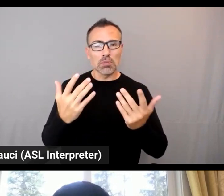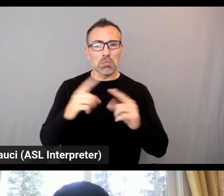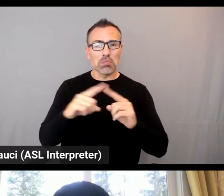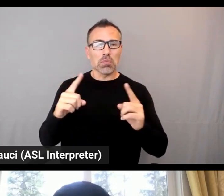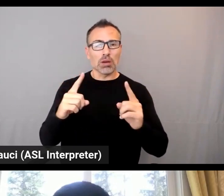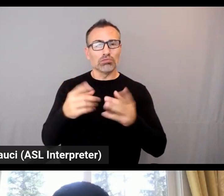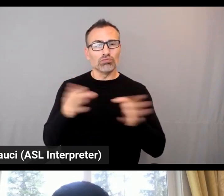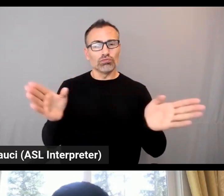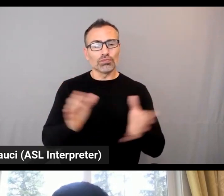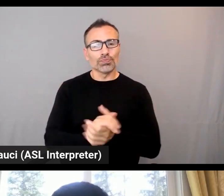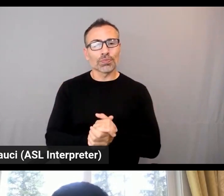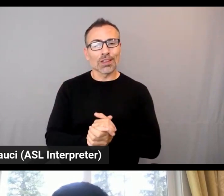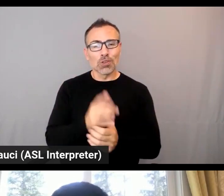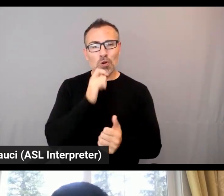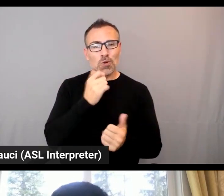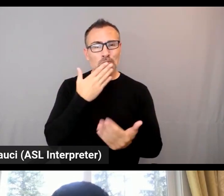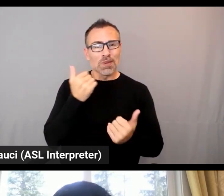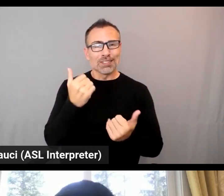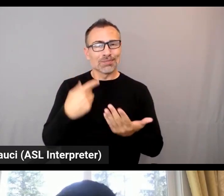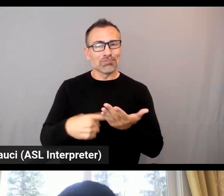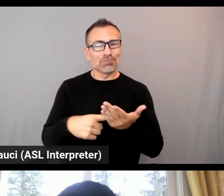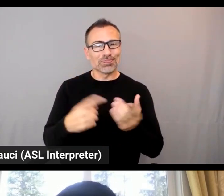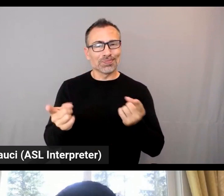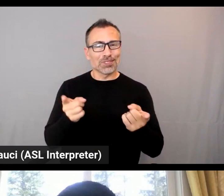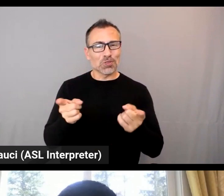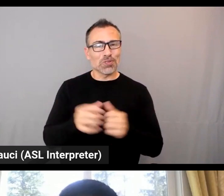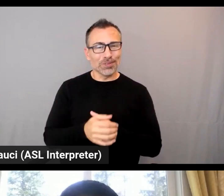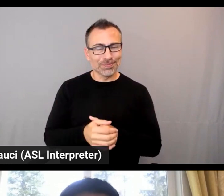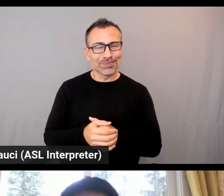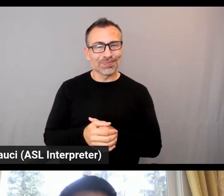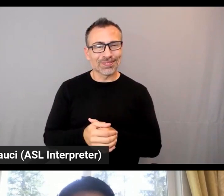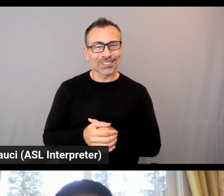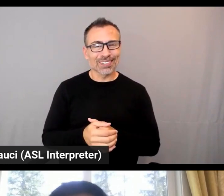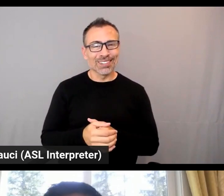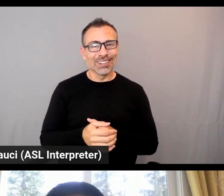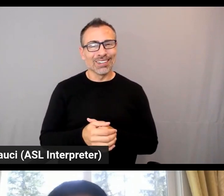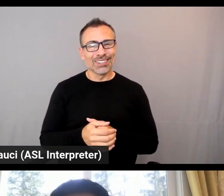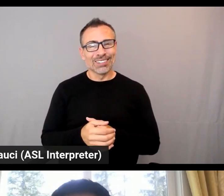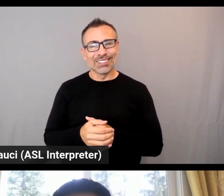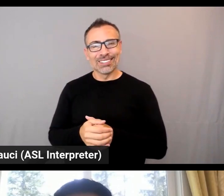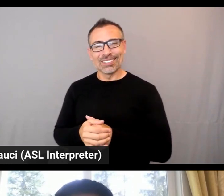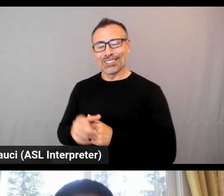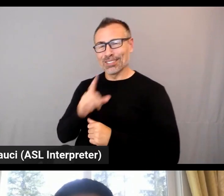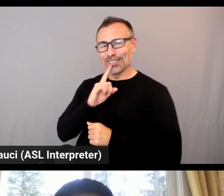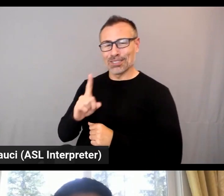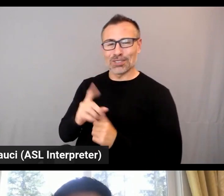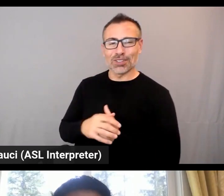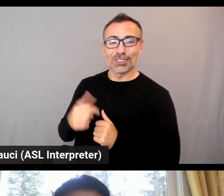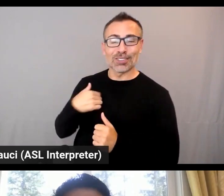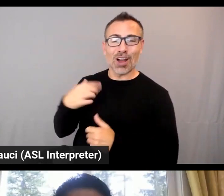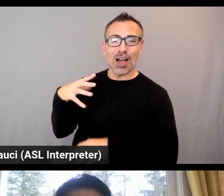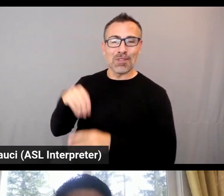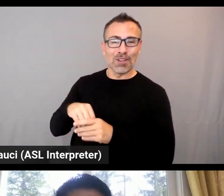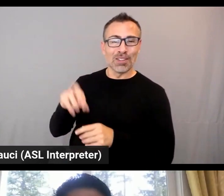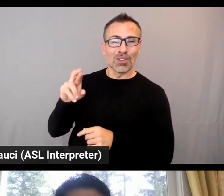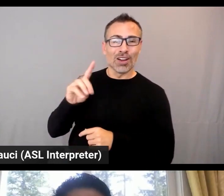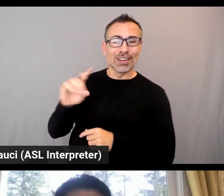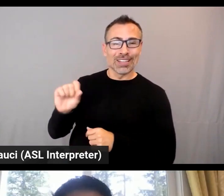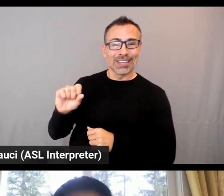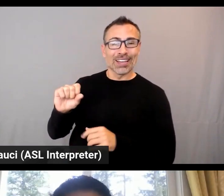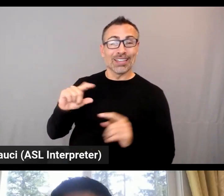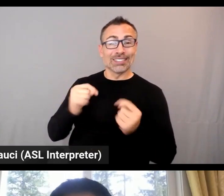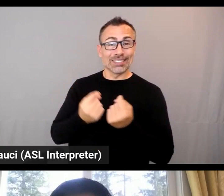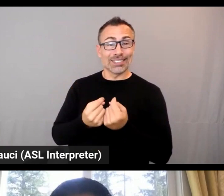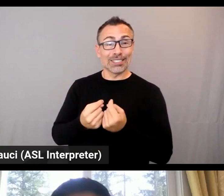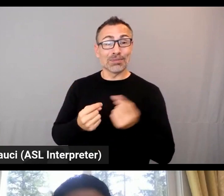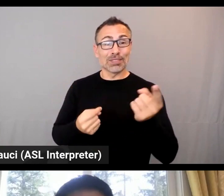about RDS and GuardDuty than you two? I know, yeah. well, I'm from the RDS team, so Jeff knows much more